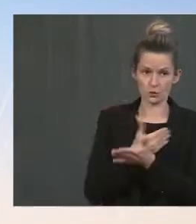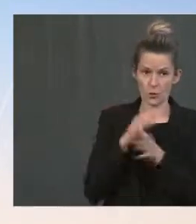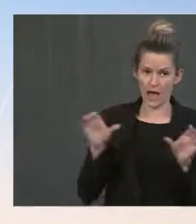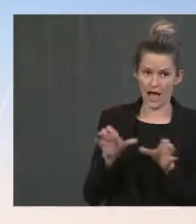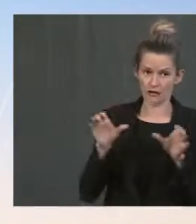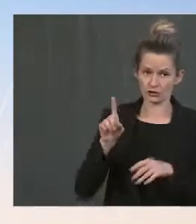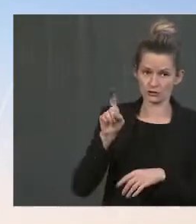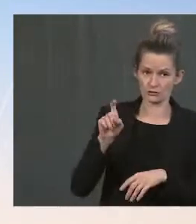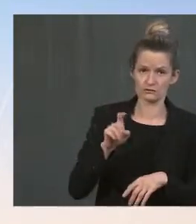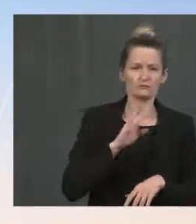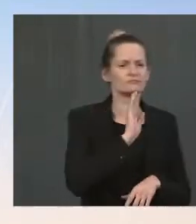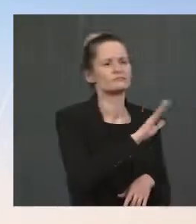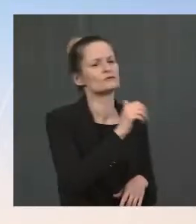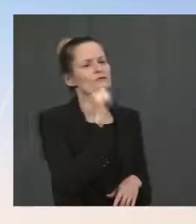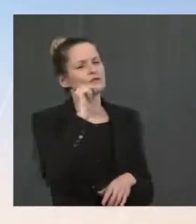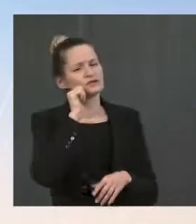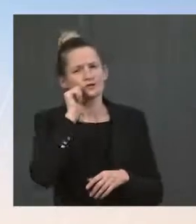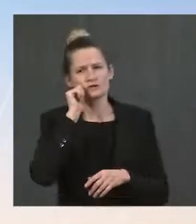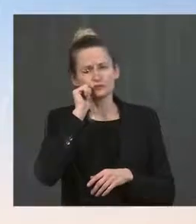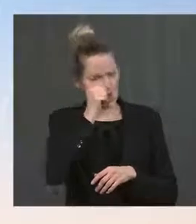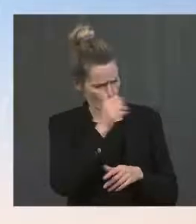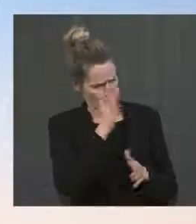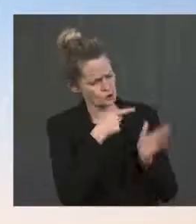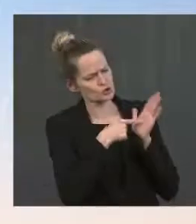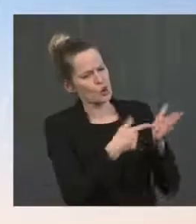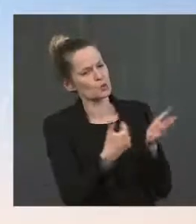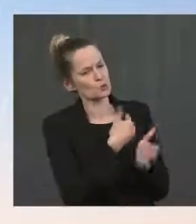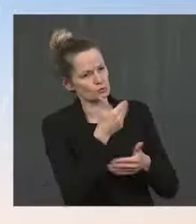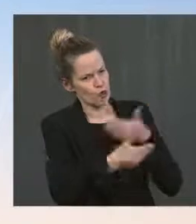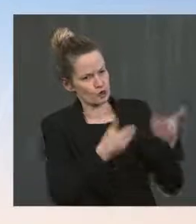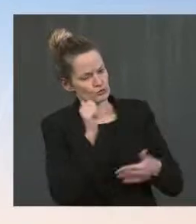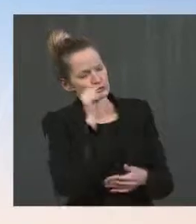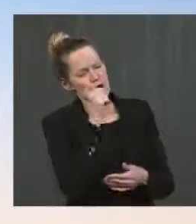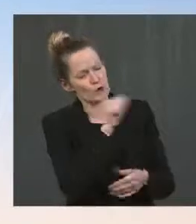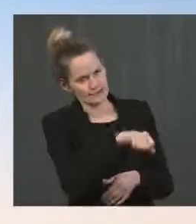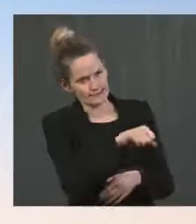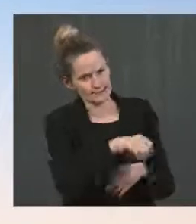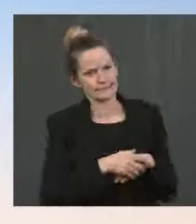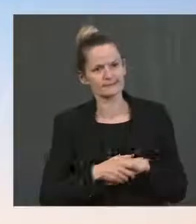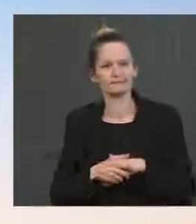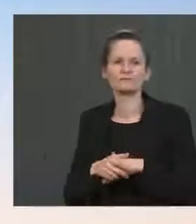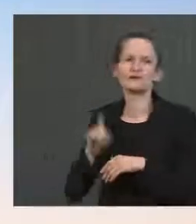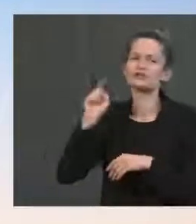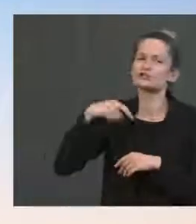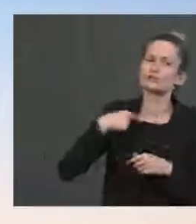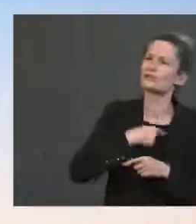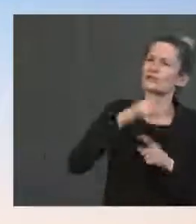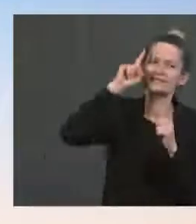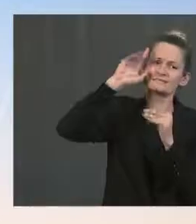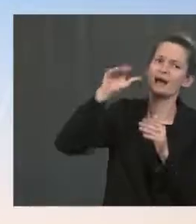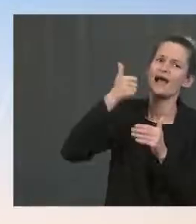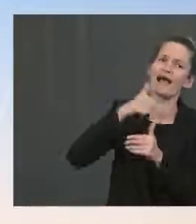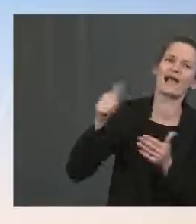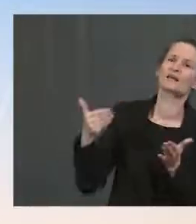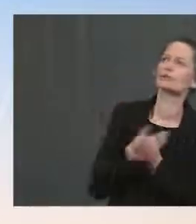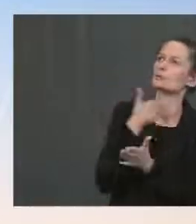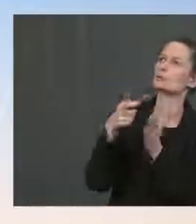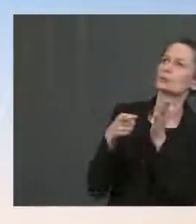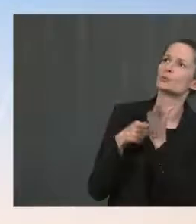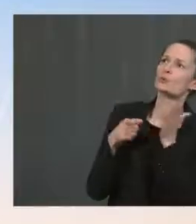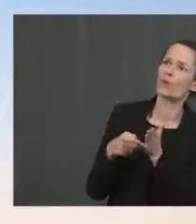new steps influence the average American's day-to-day life? Should we expect any new mitigation recommendations, as an